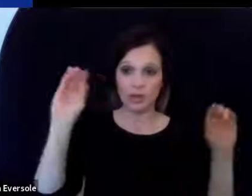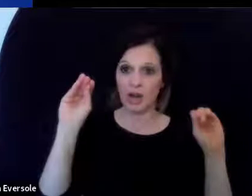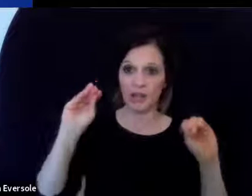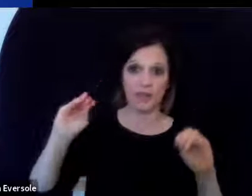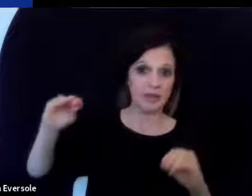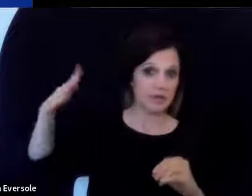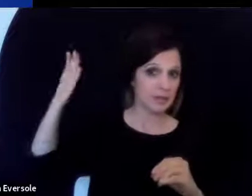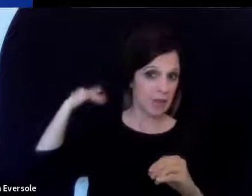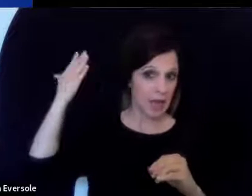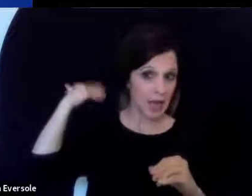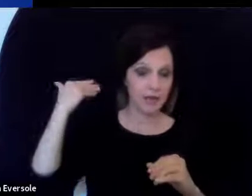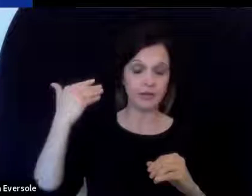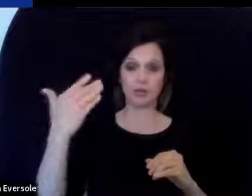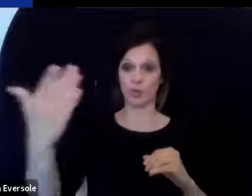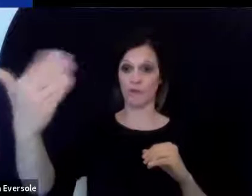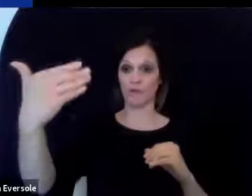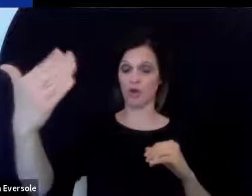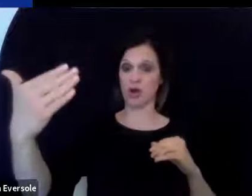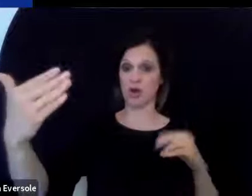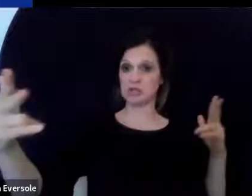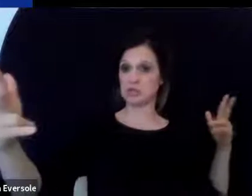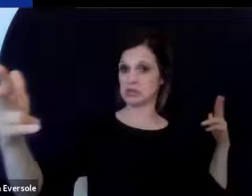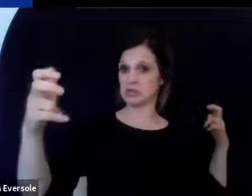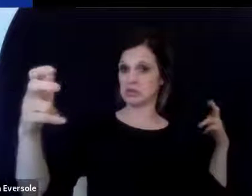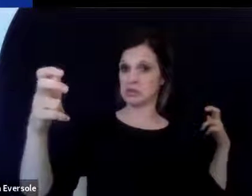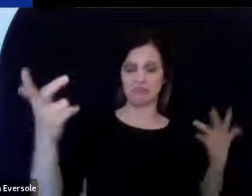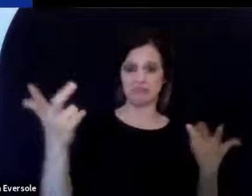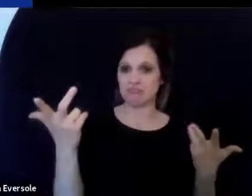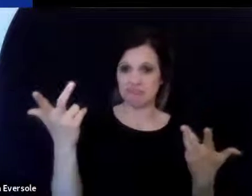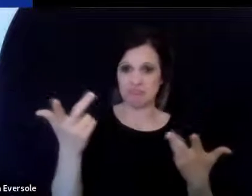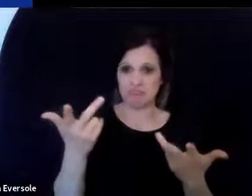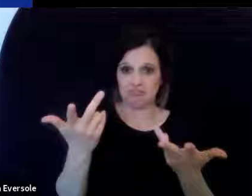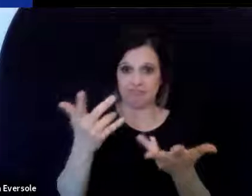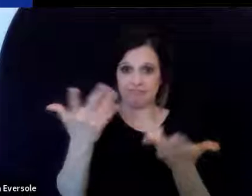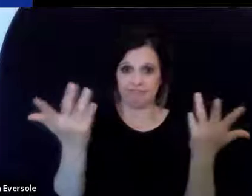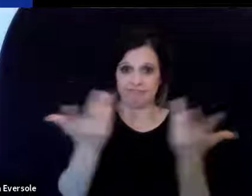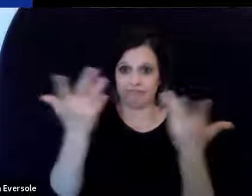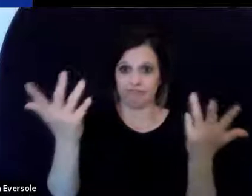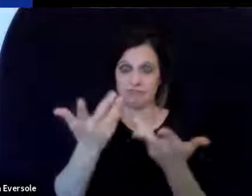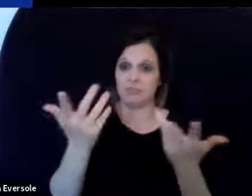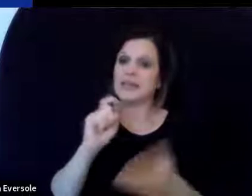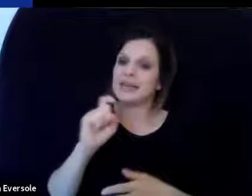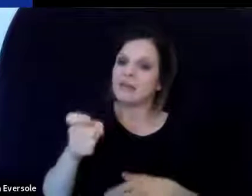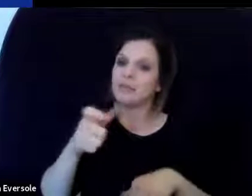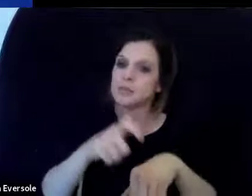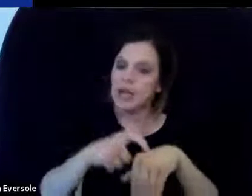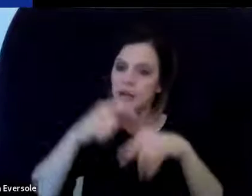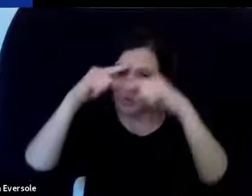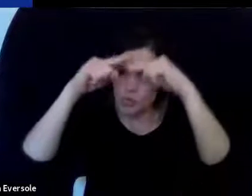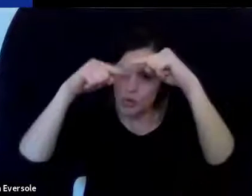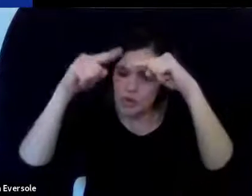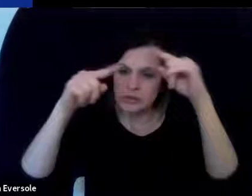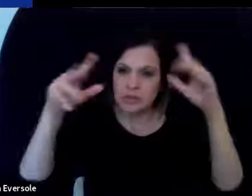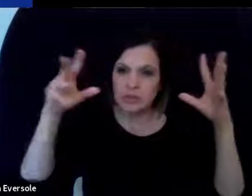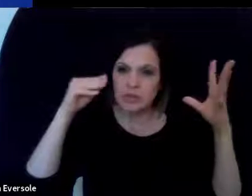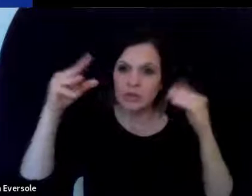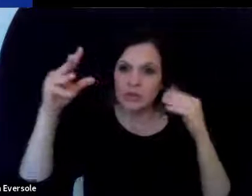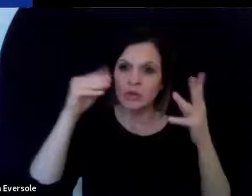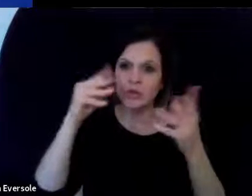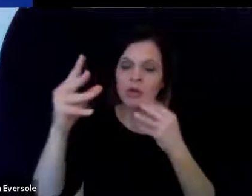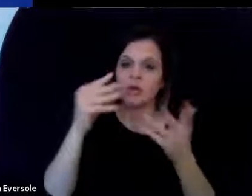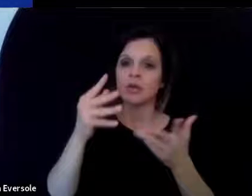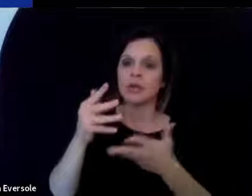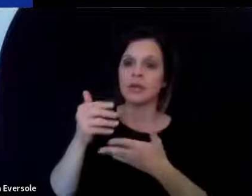very well. Again, giving them that time to process what's going on and giving them the support that they need, either with